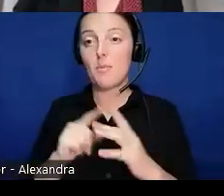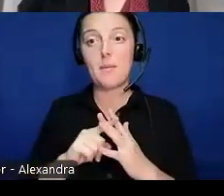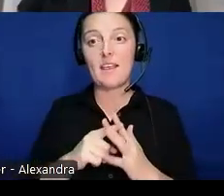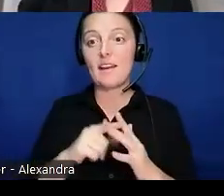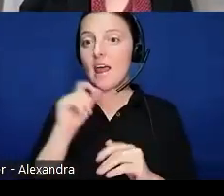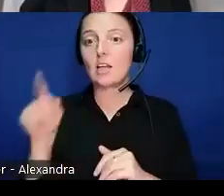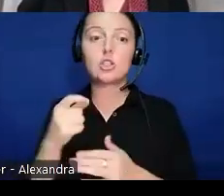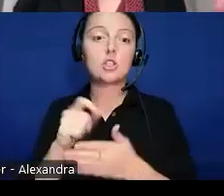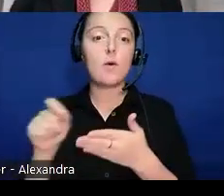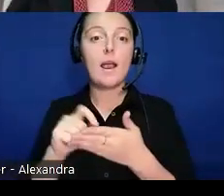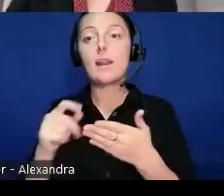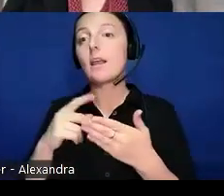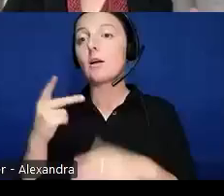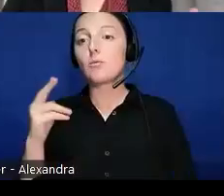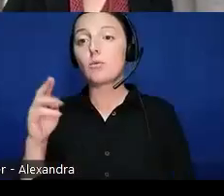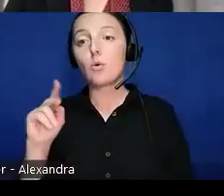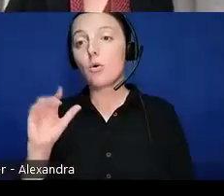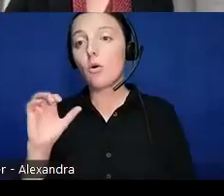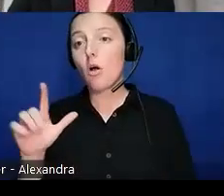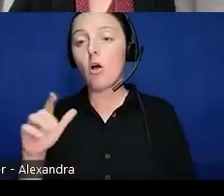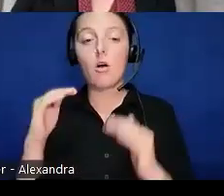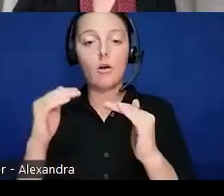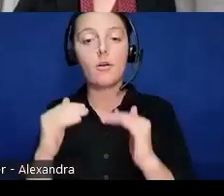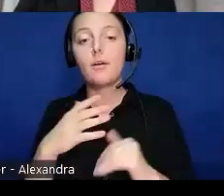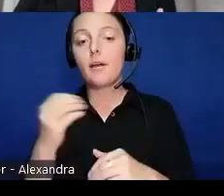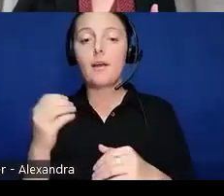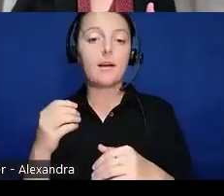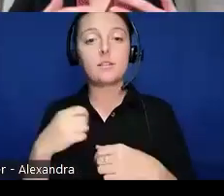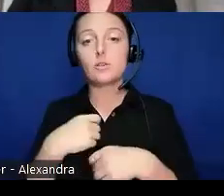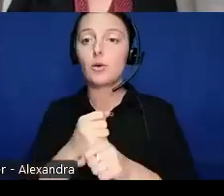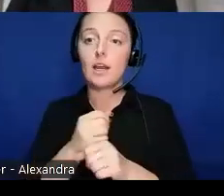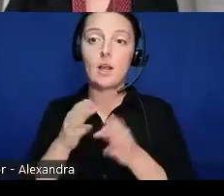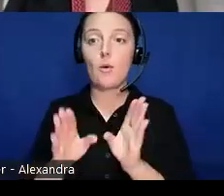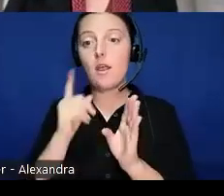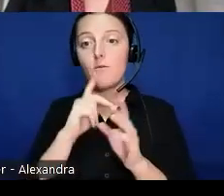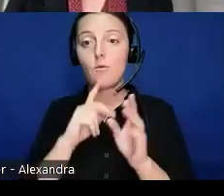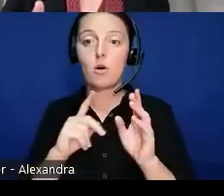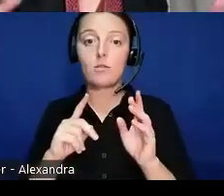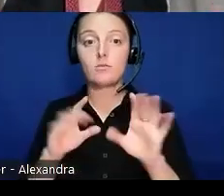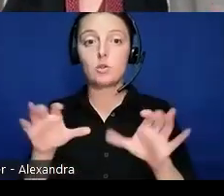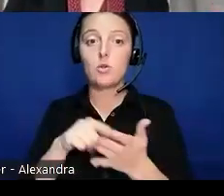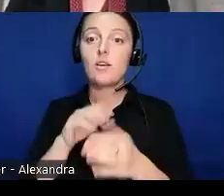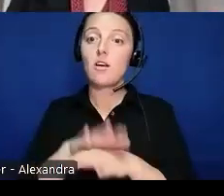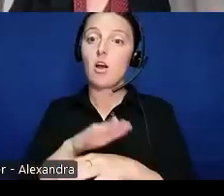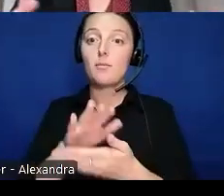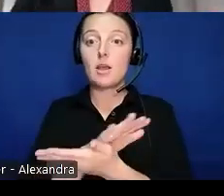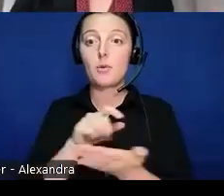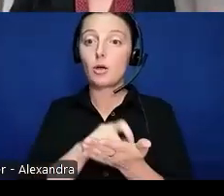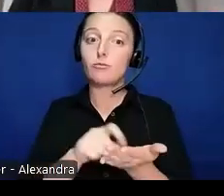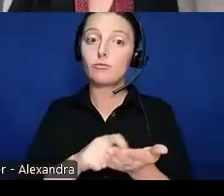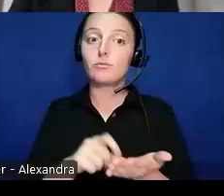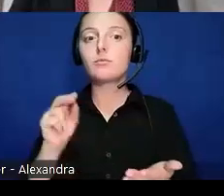like creating a way on paper for us to do this. We were going out to the street to help inform our